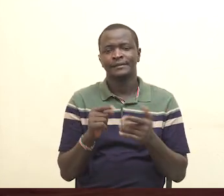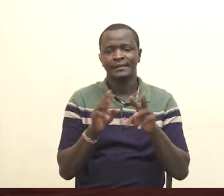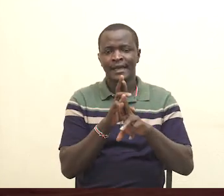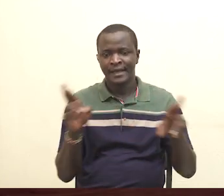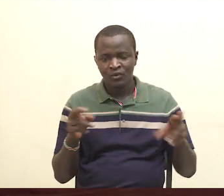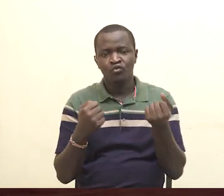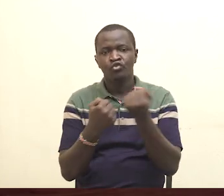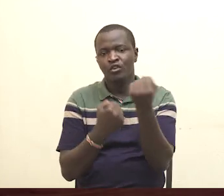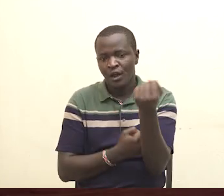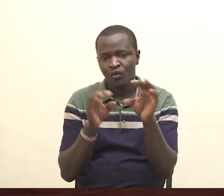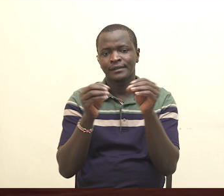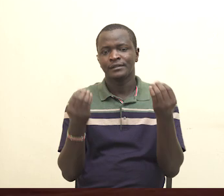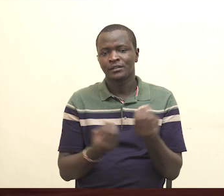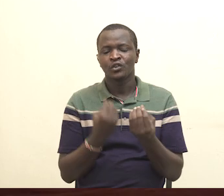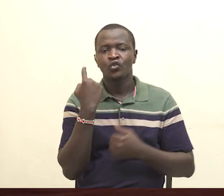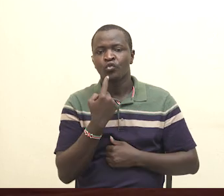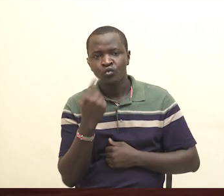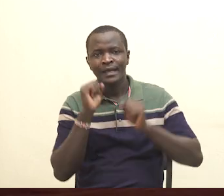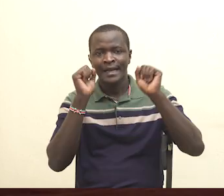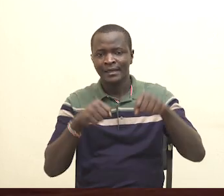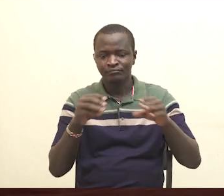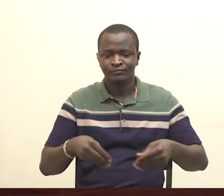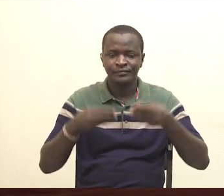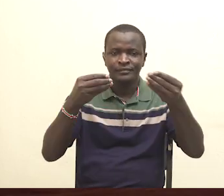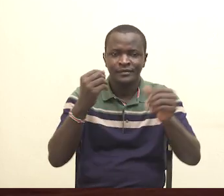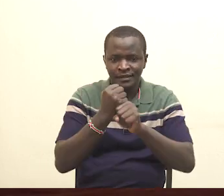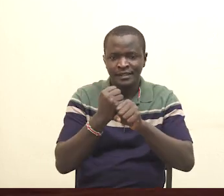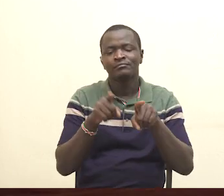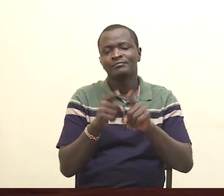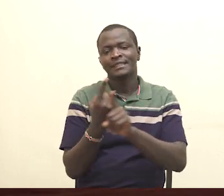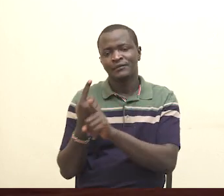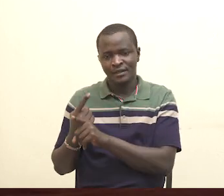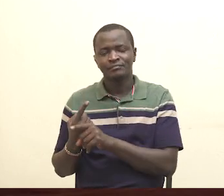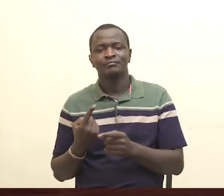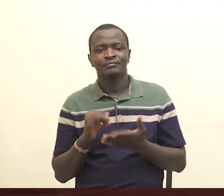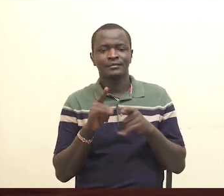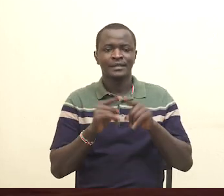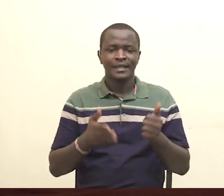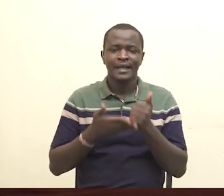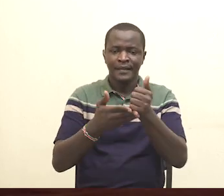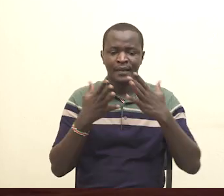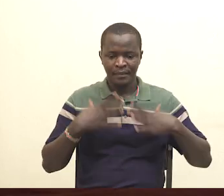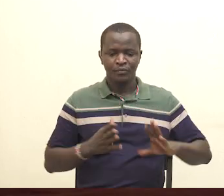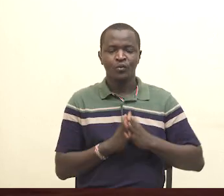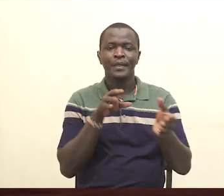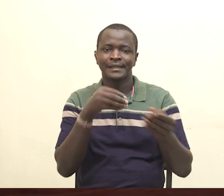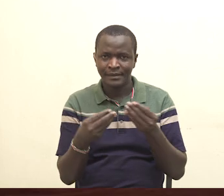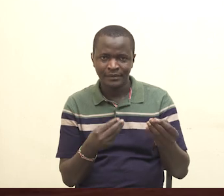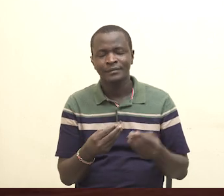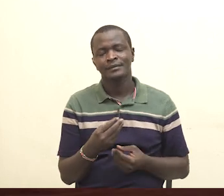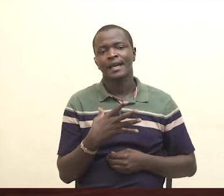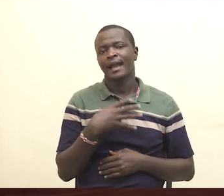donor organizations. We are ready to partner with donor organizations who donate these assistive devices to